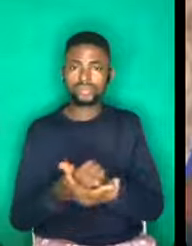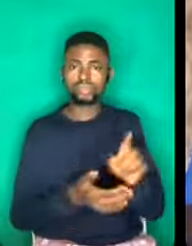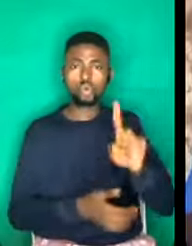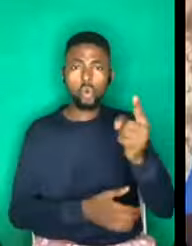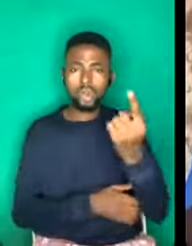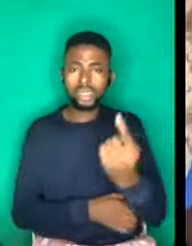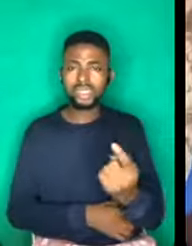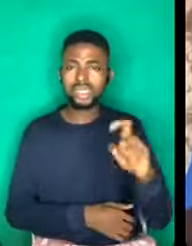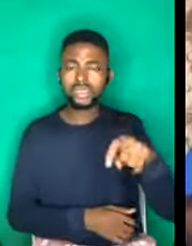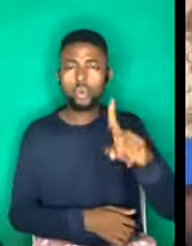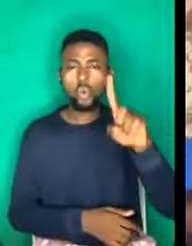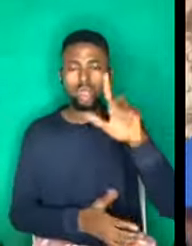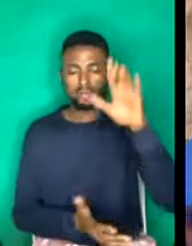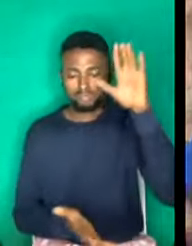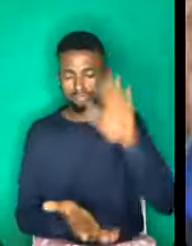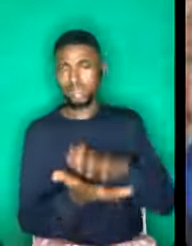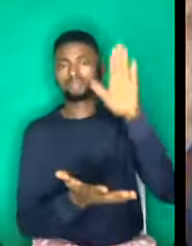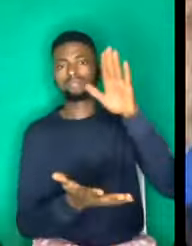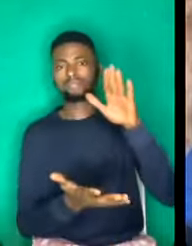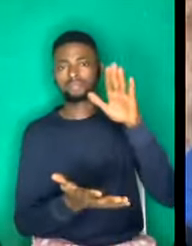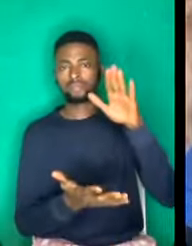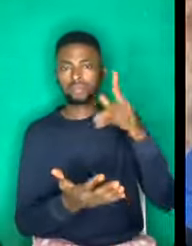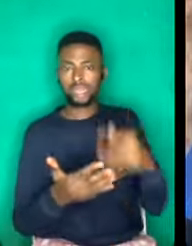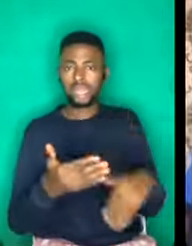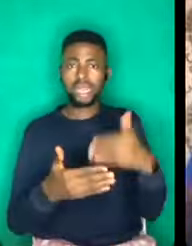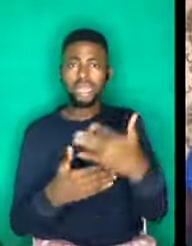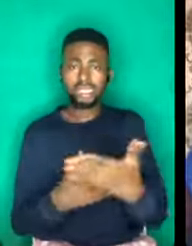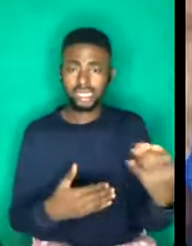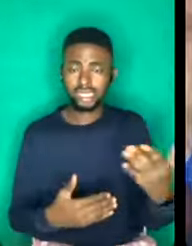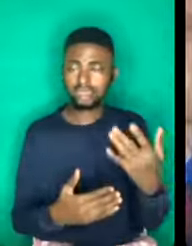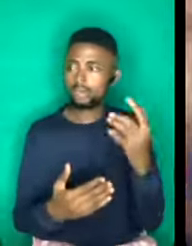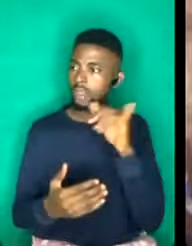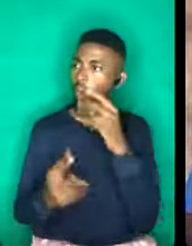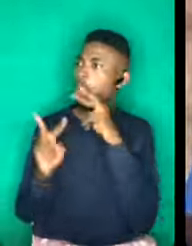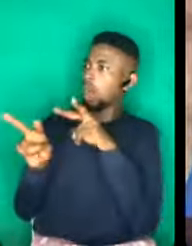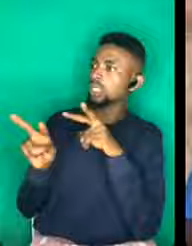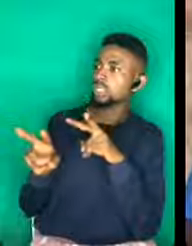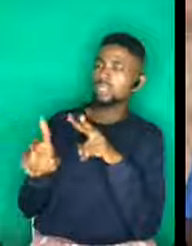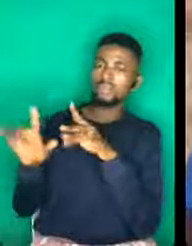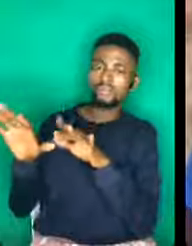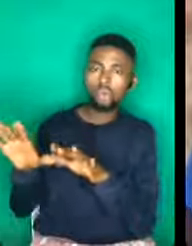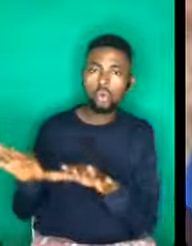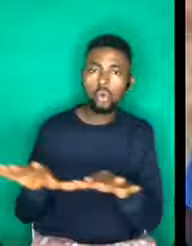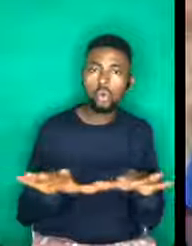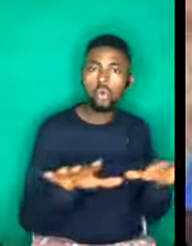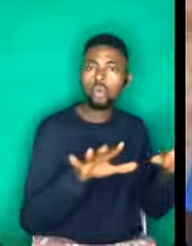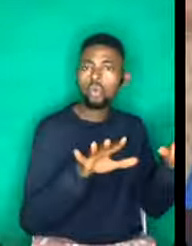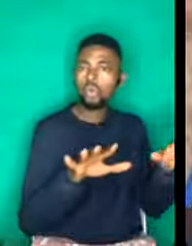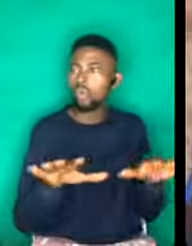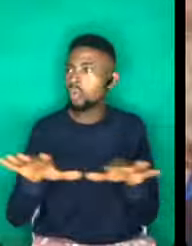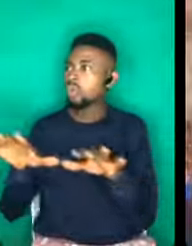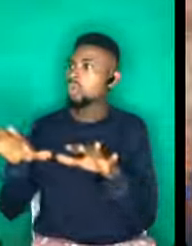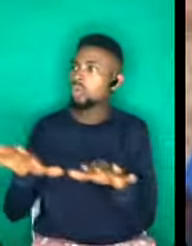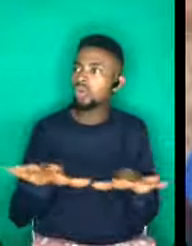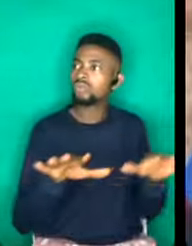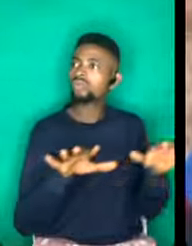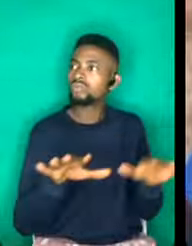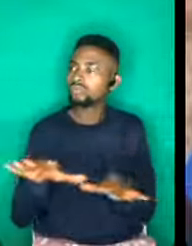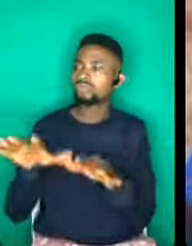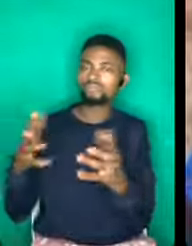The next thing they move, they flow with the music, and everything just looks so amazing. Of course, it looks